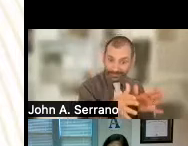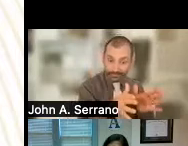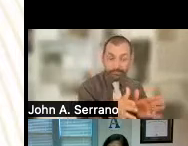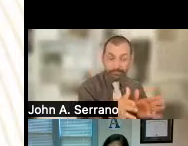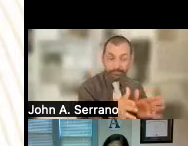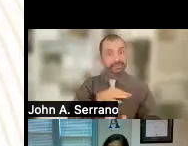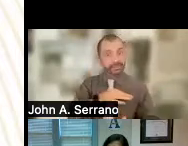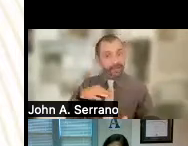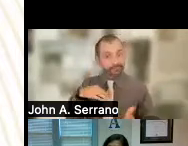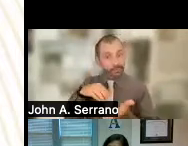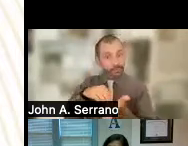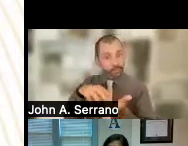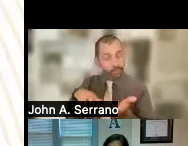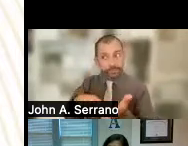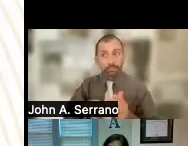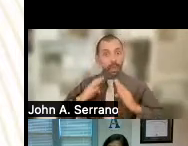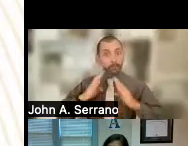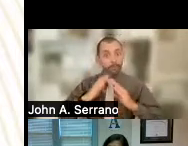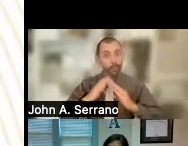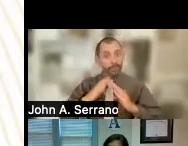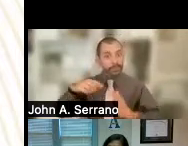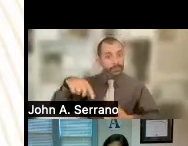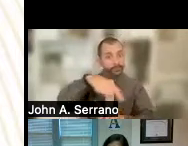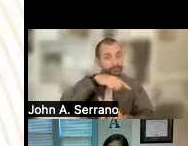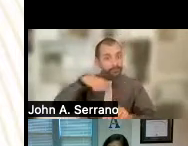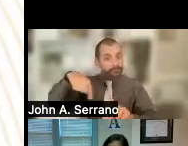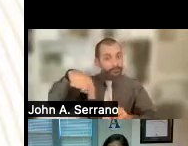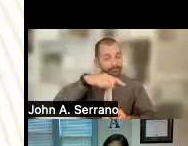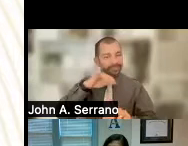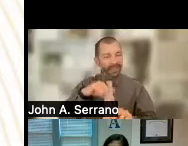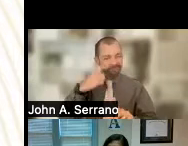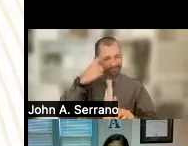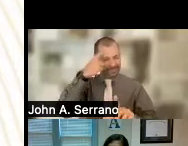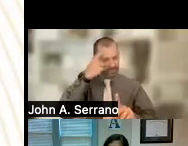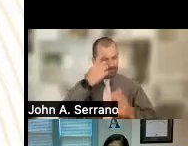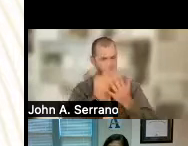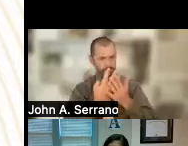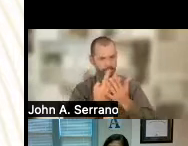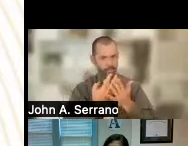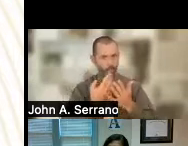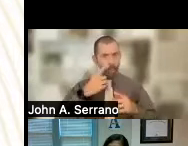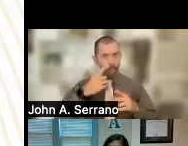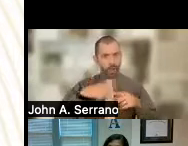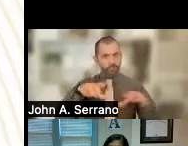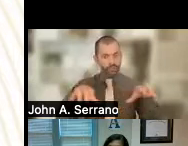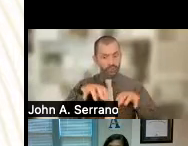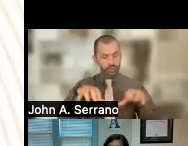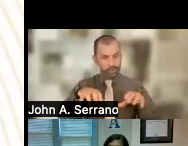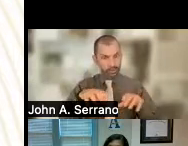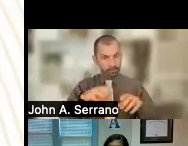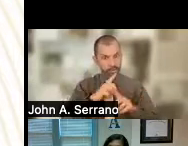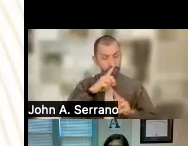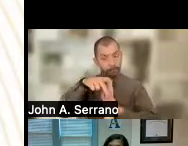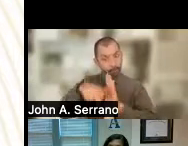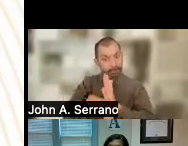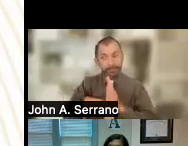considering their belief, values, and experience? How are we doing that with staff, with students, with the community? And paying